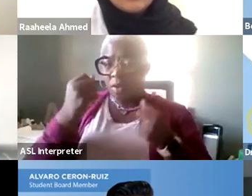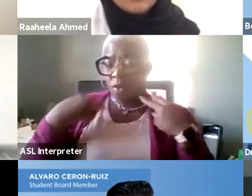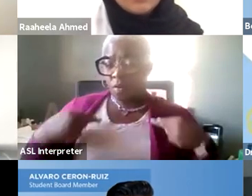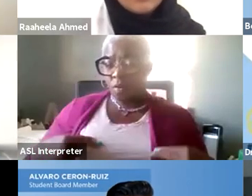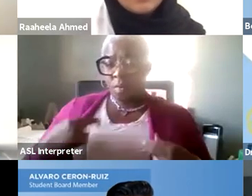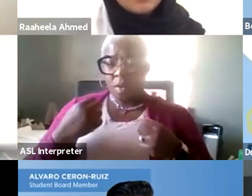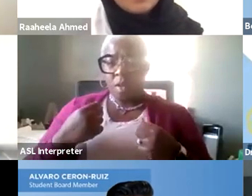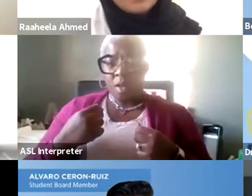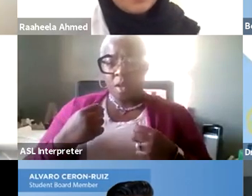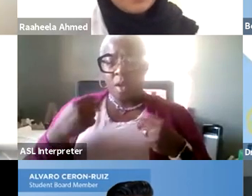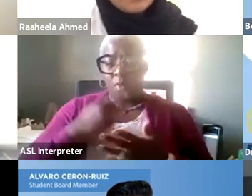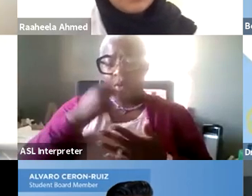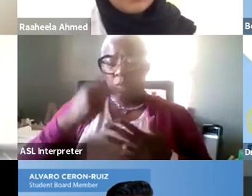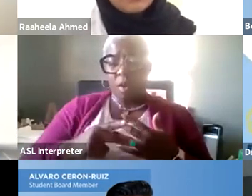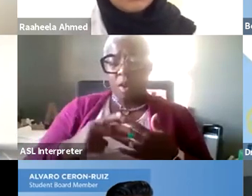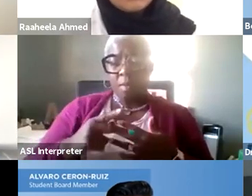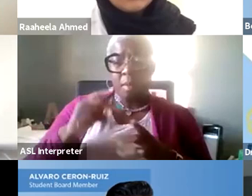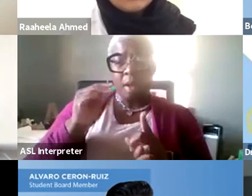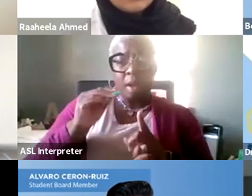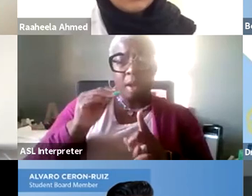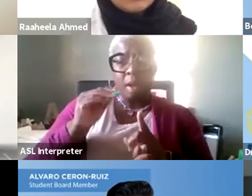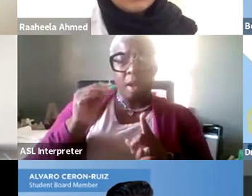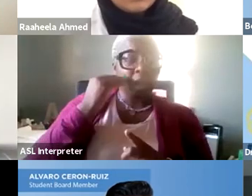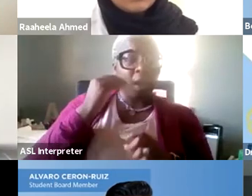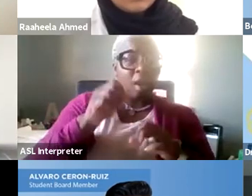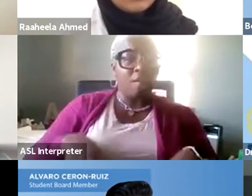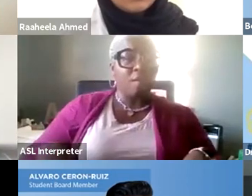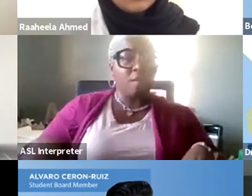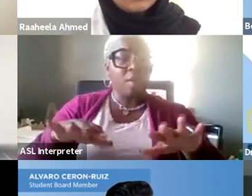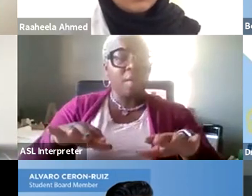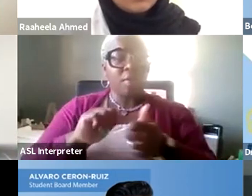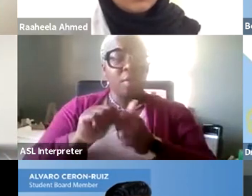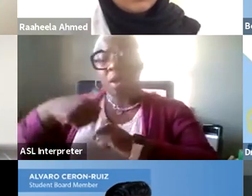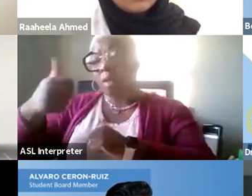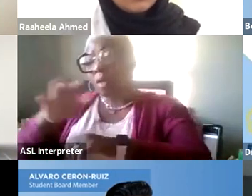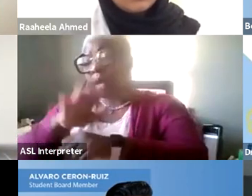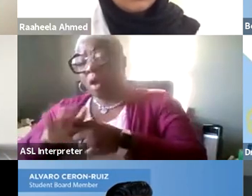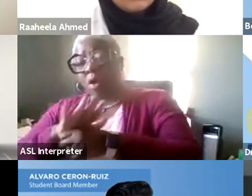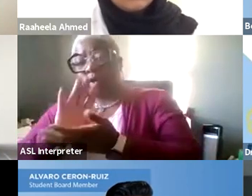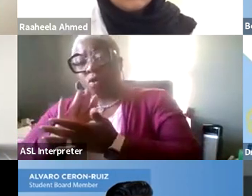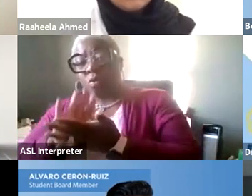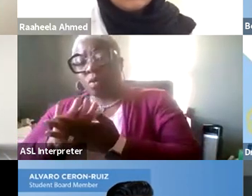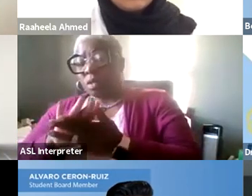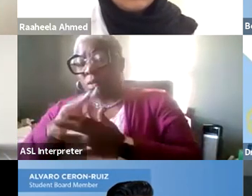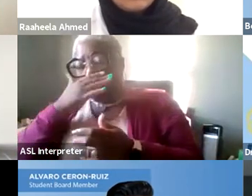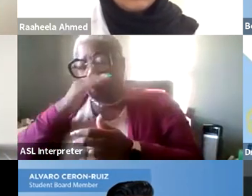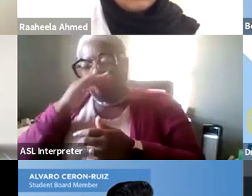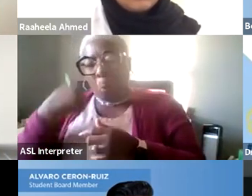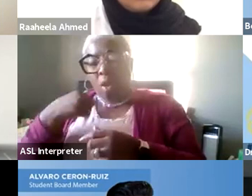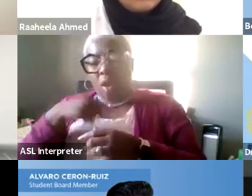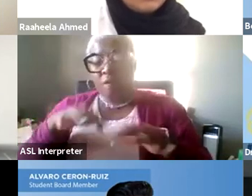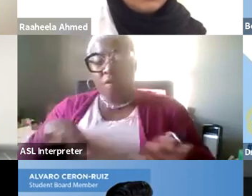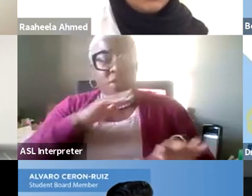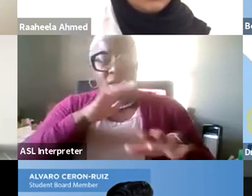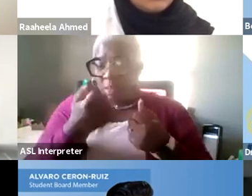program accountability. Athletic field, our players have to play at other area schools due to the unsafe conditions of our current field and